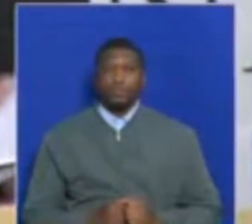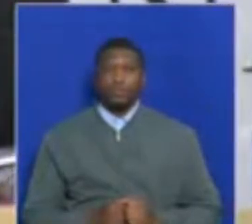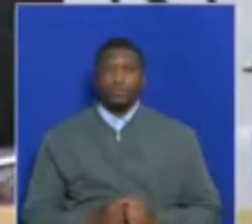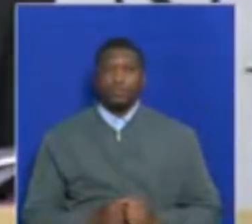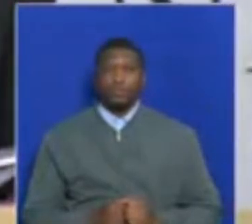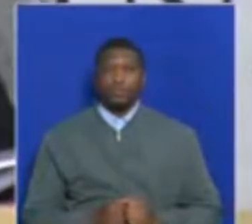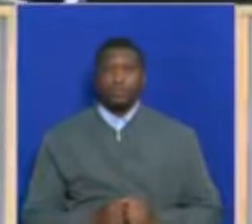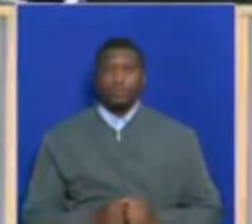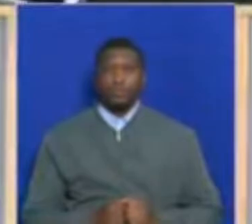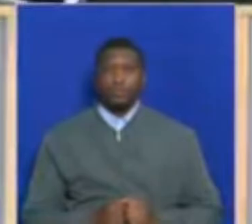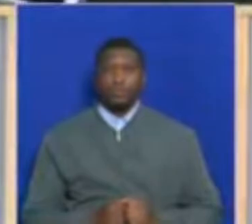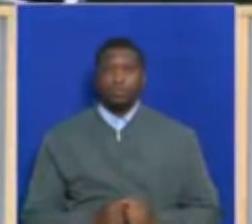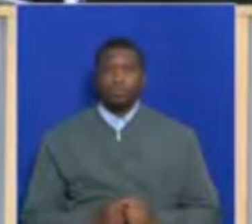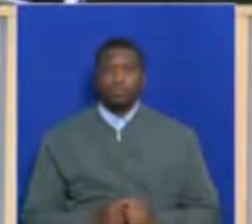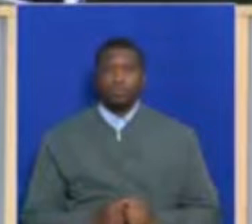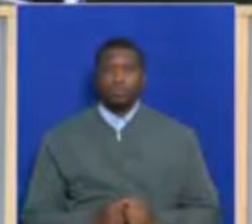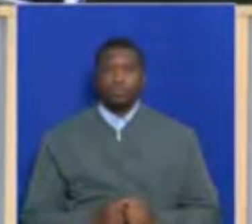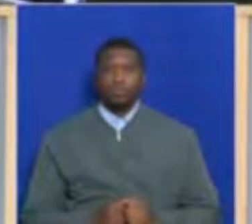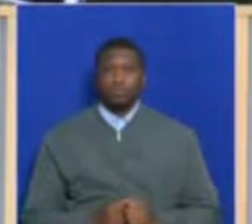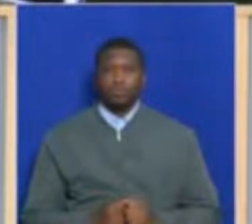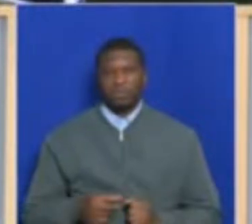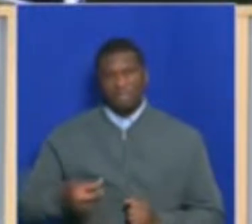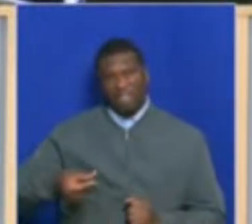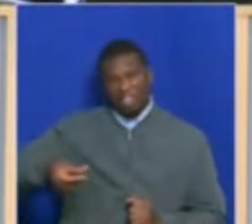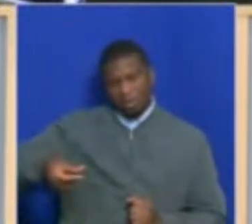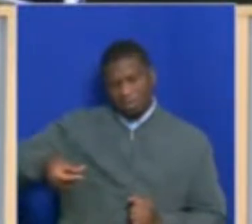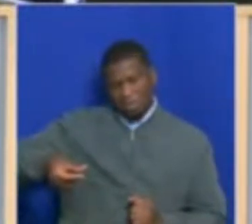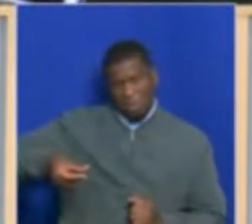It's the thin one. Okay.